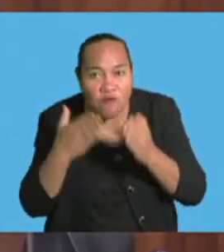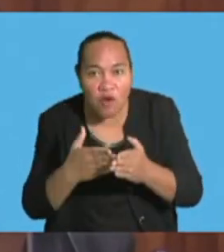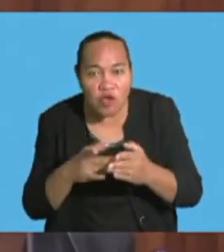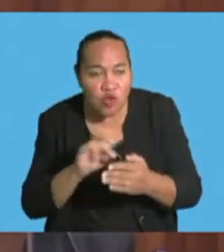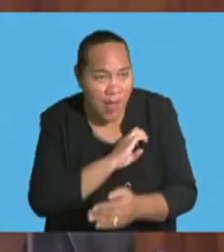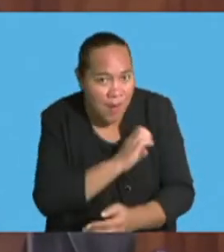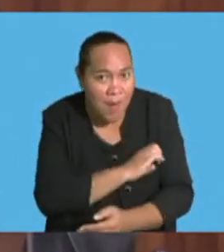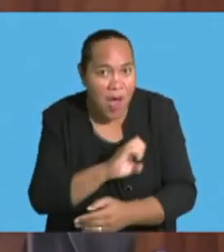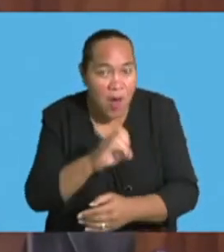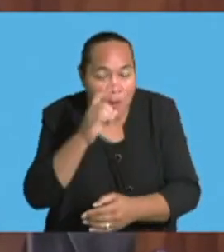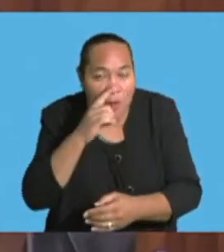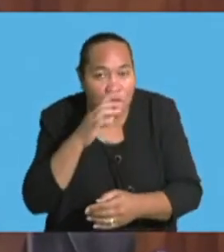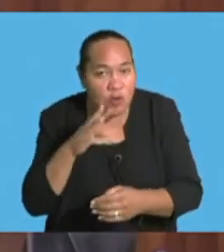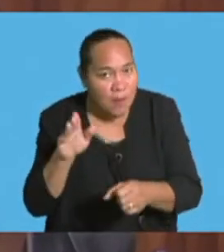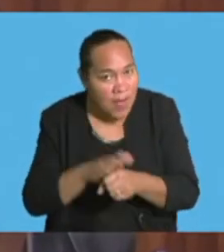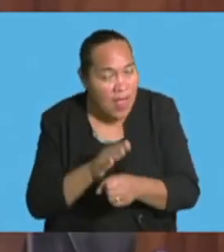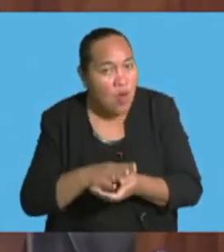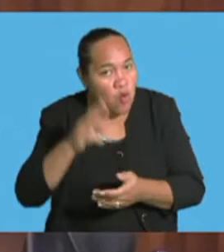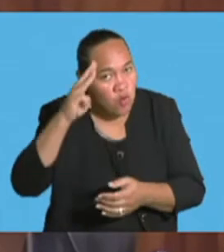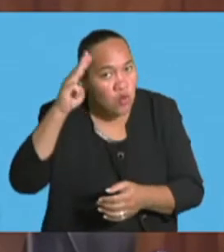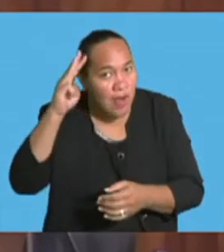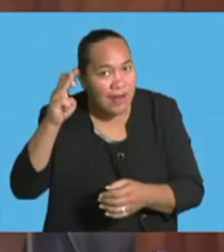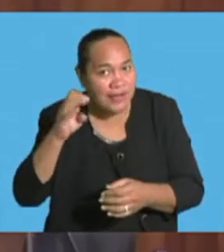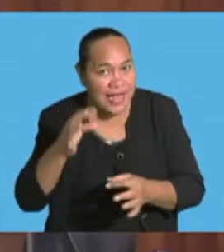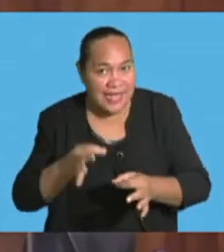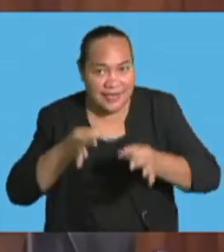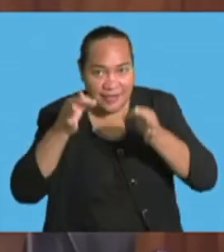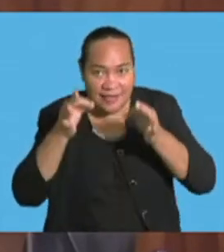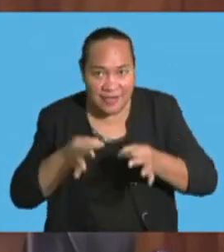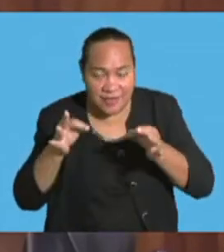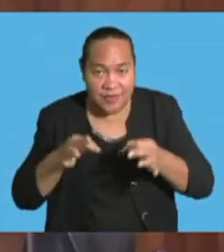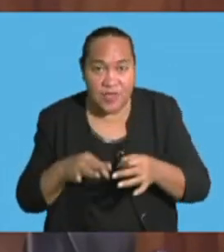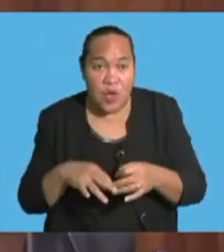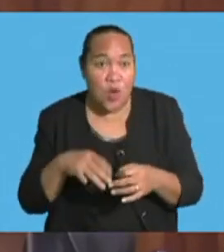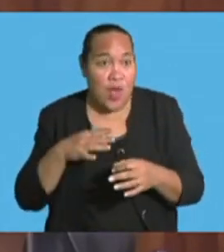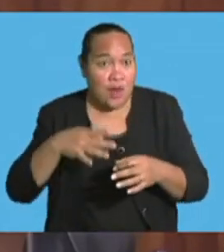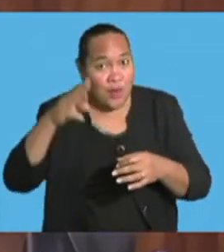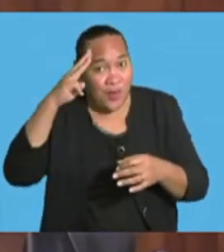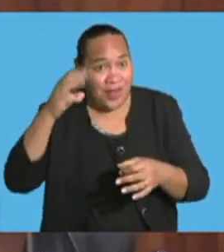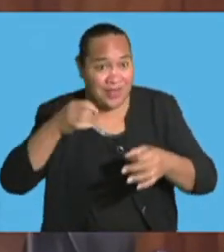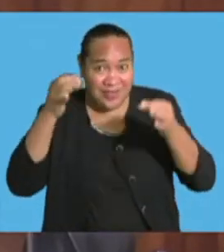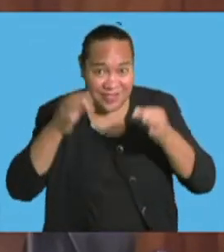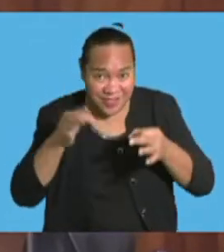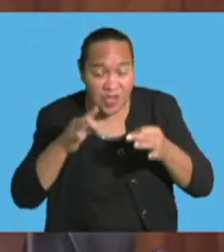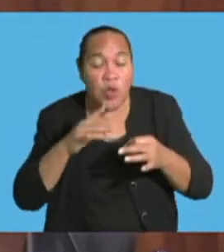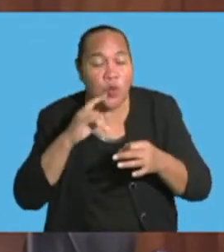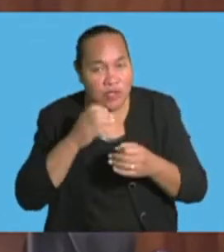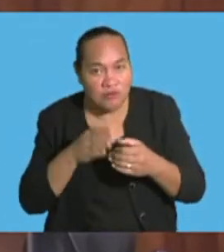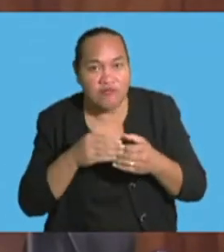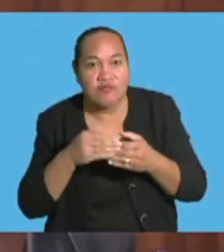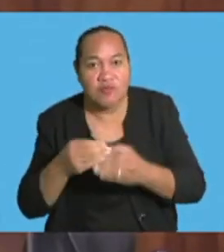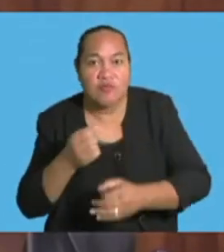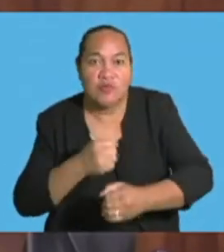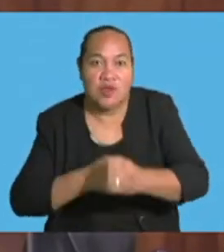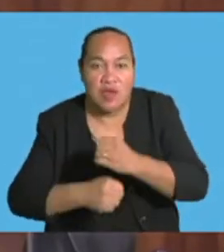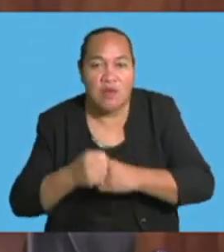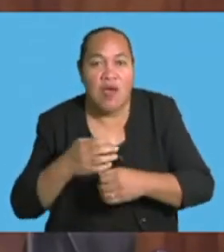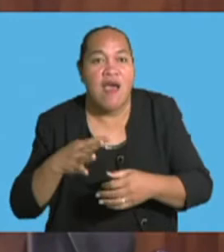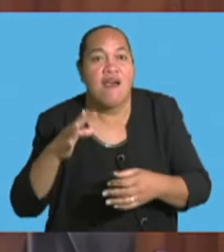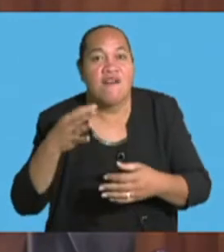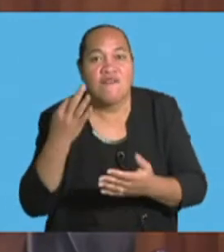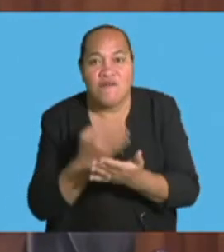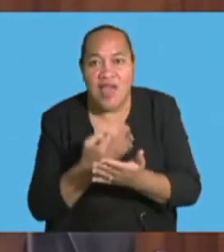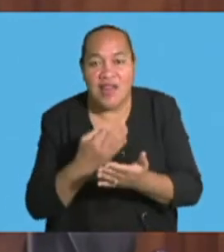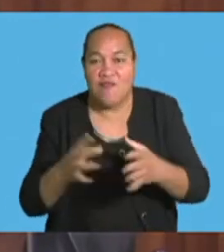make sound judgment. Sound judgment leads to economic and financial freedom, which leads to a